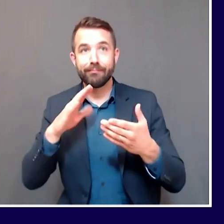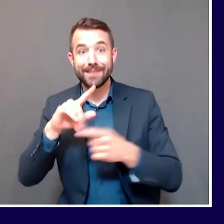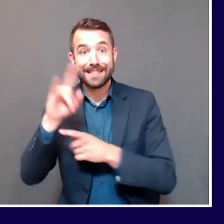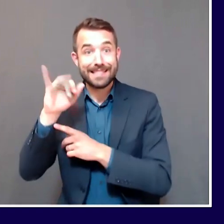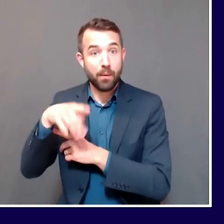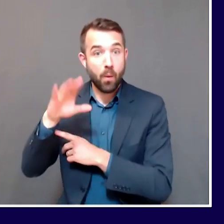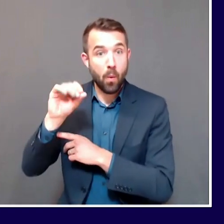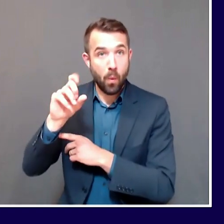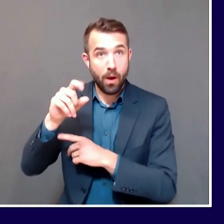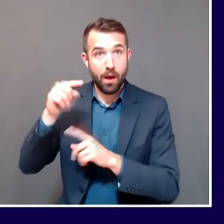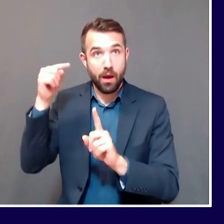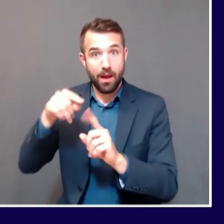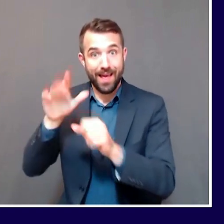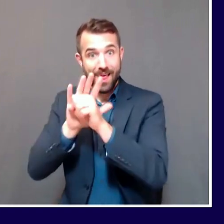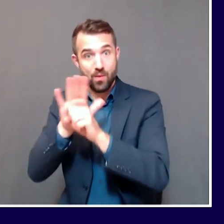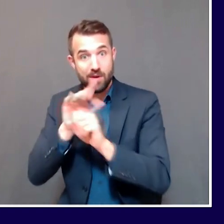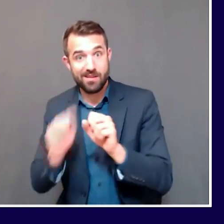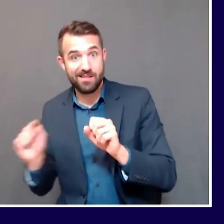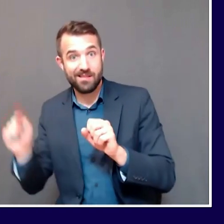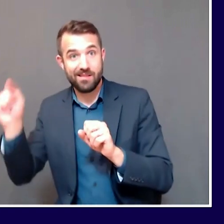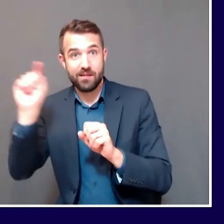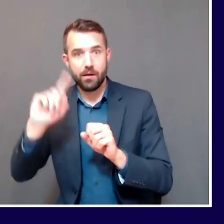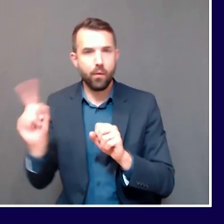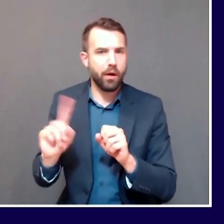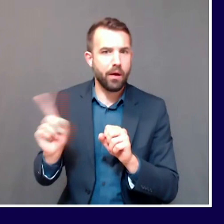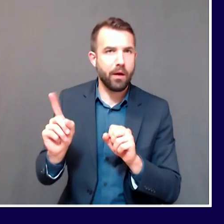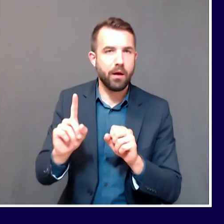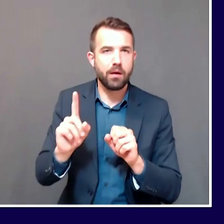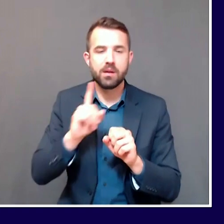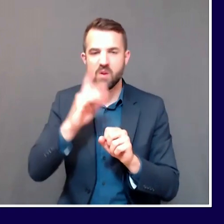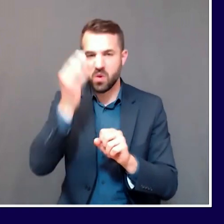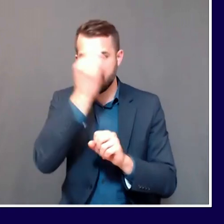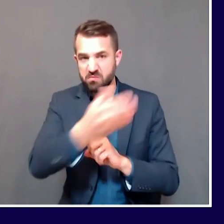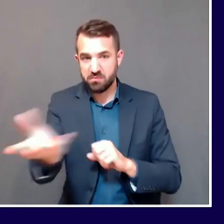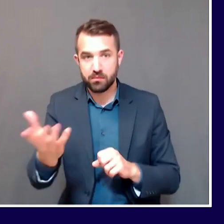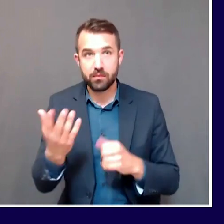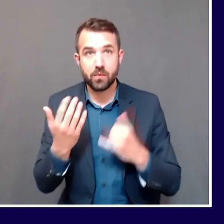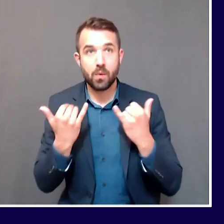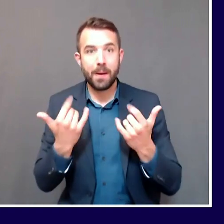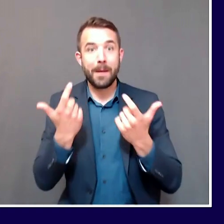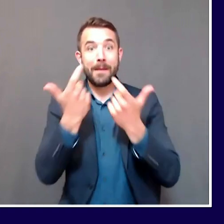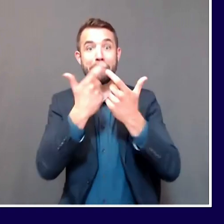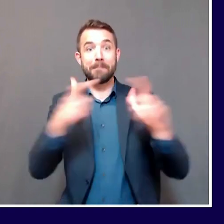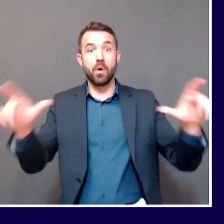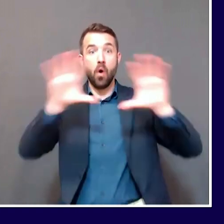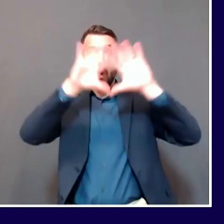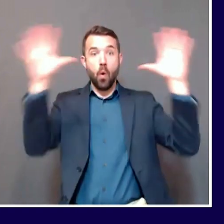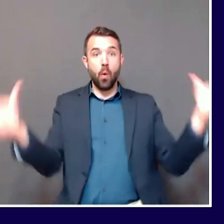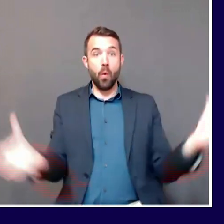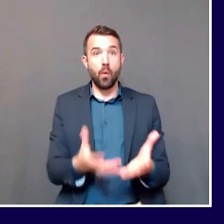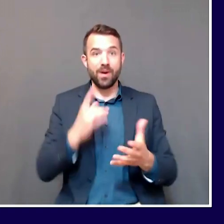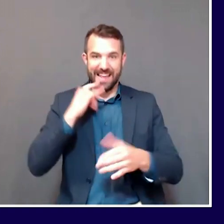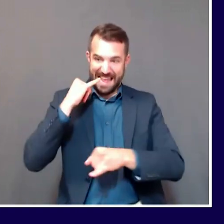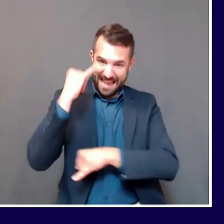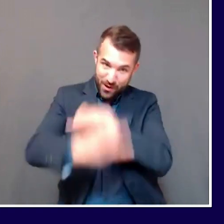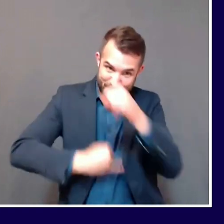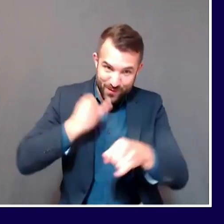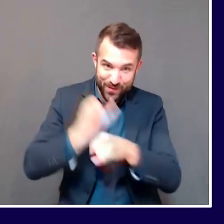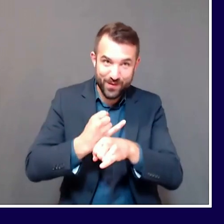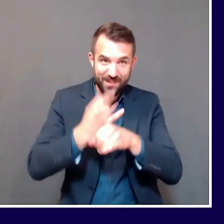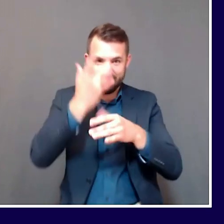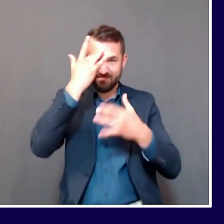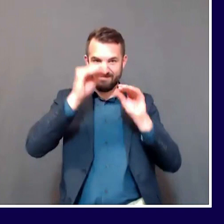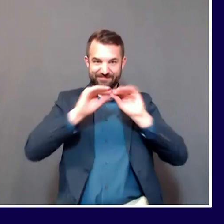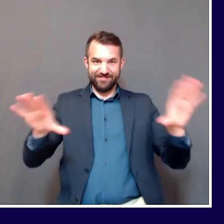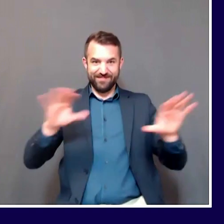data, when you're in the midst of a major international pandemic, as we are, our baseline assumption is that